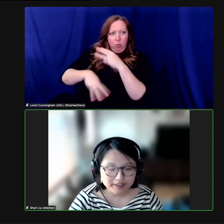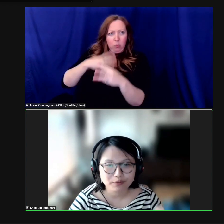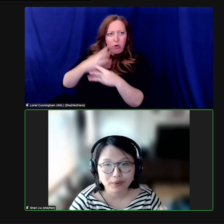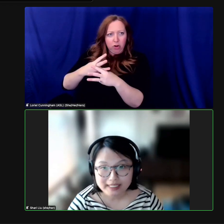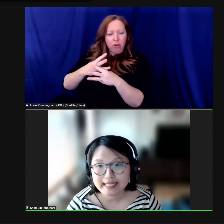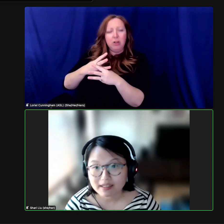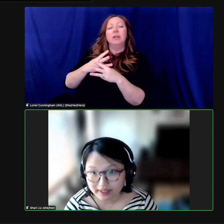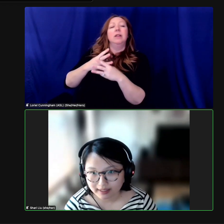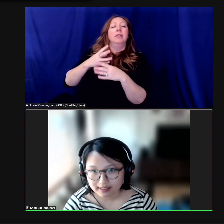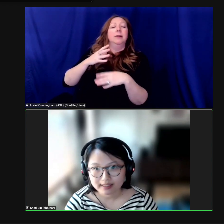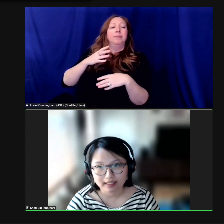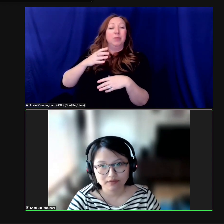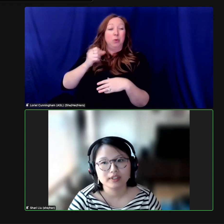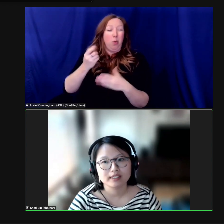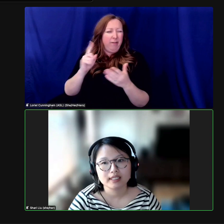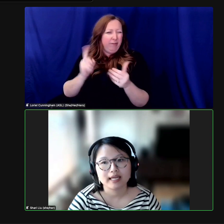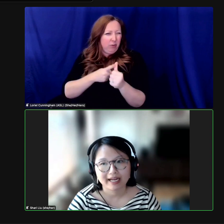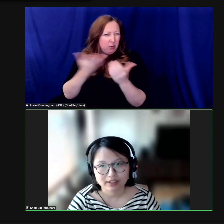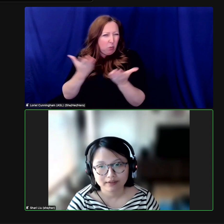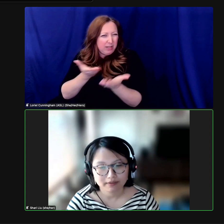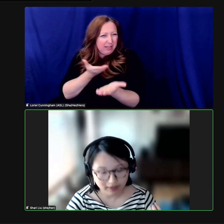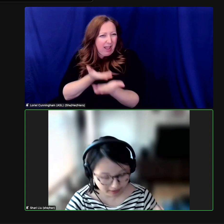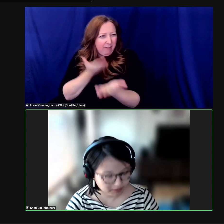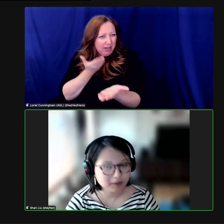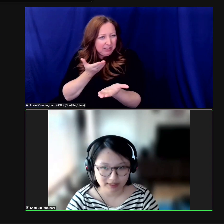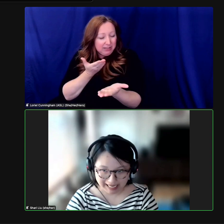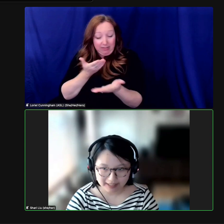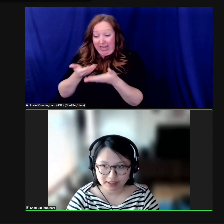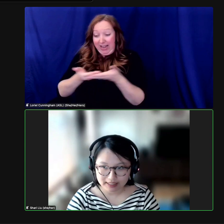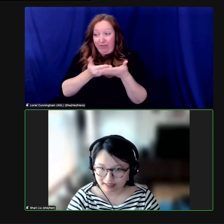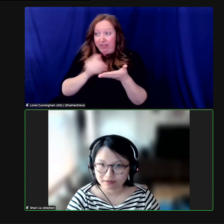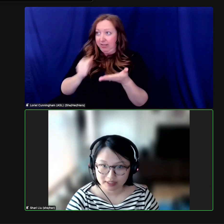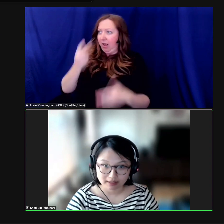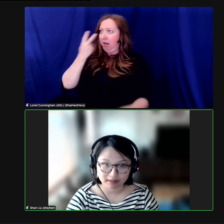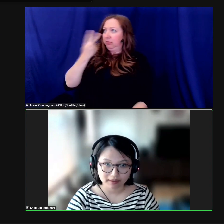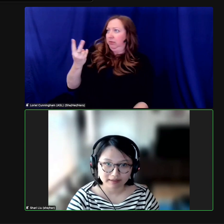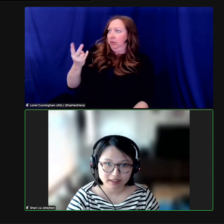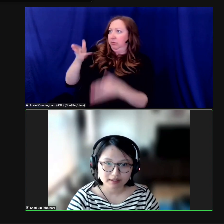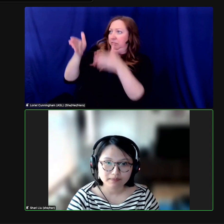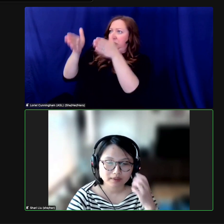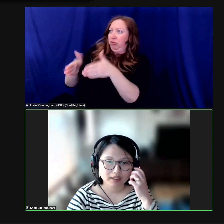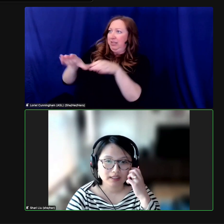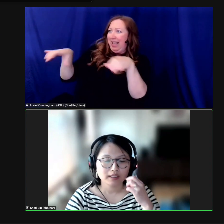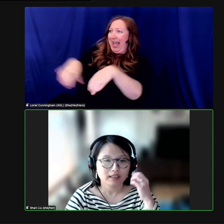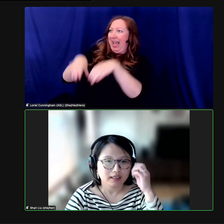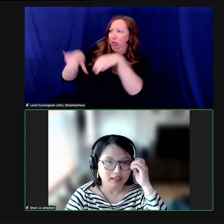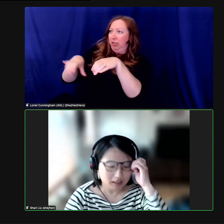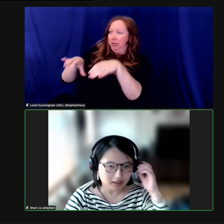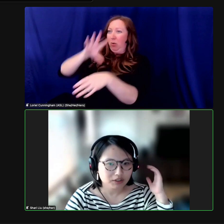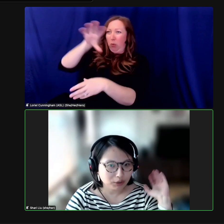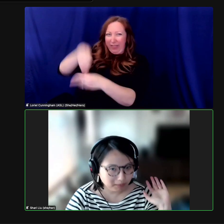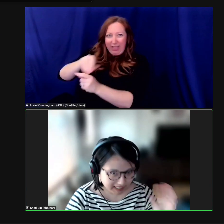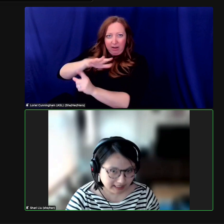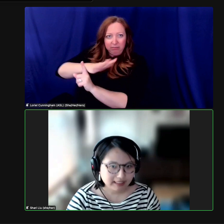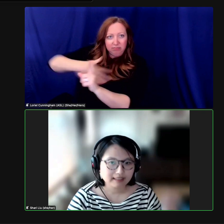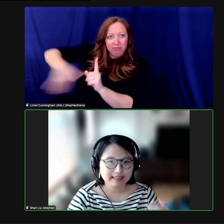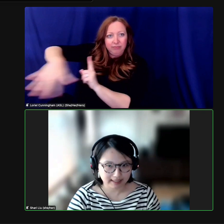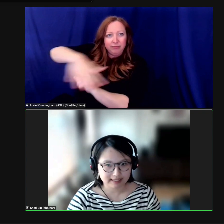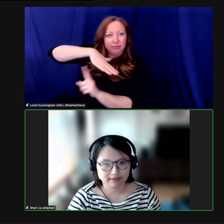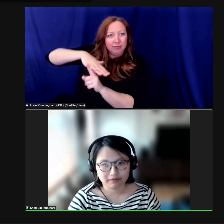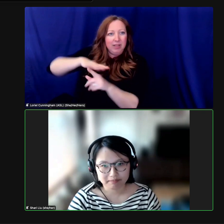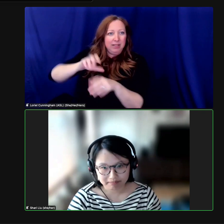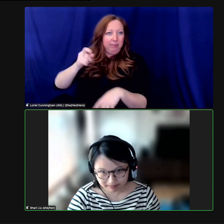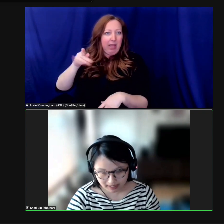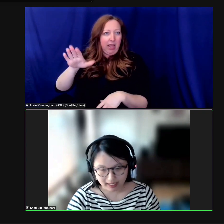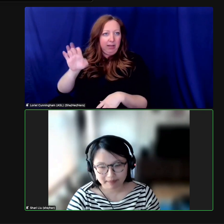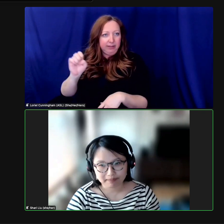So first, what is the evidence that infants see other people's actions as physically grounded? So many